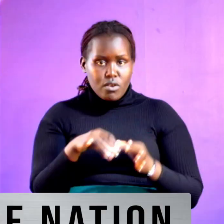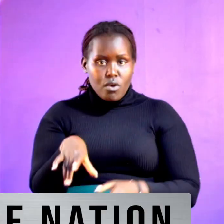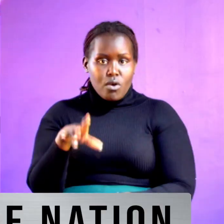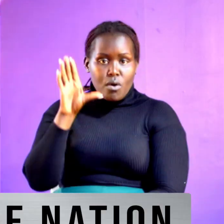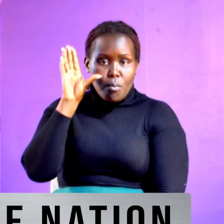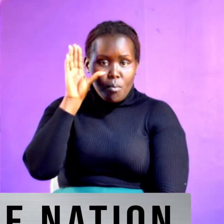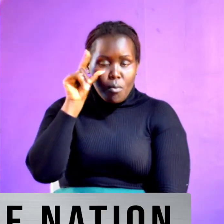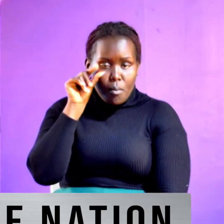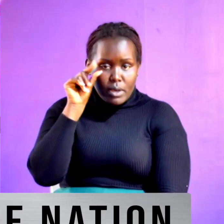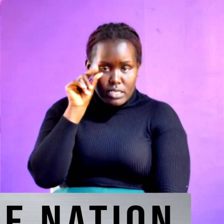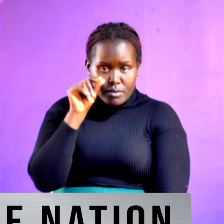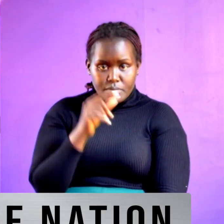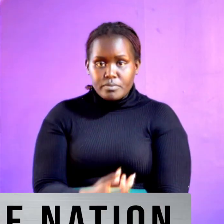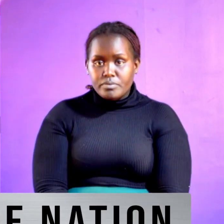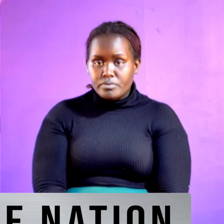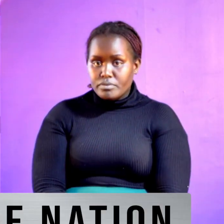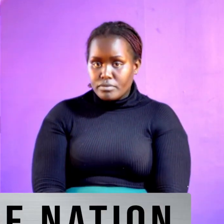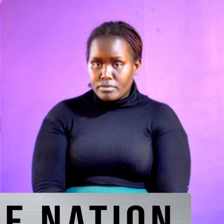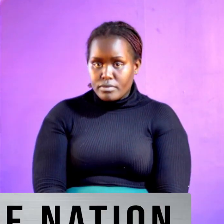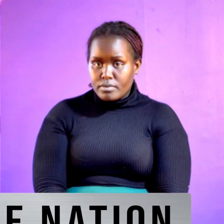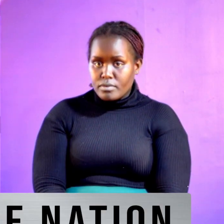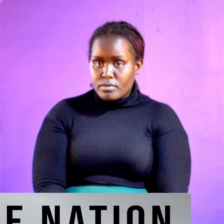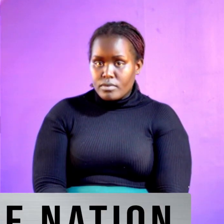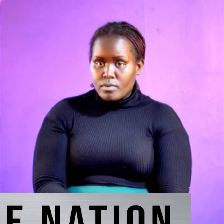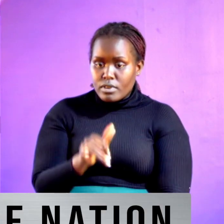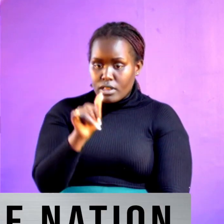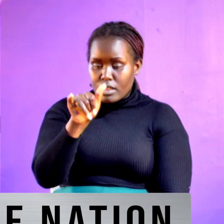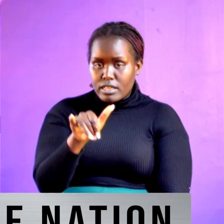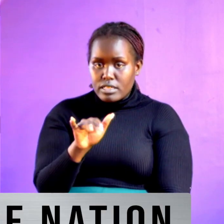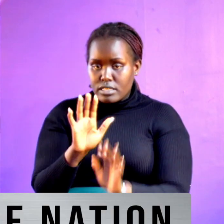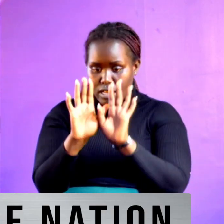Yeah. That is the priority.